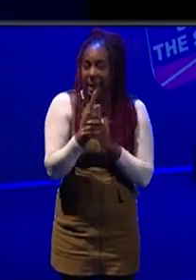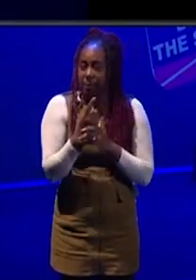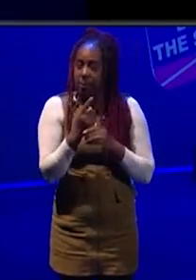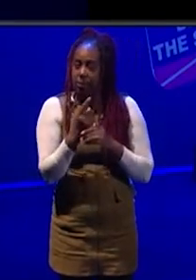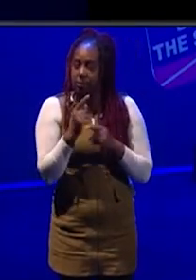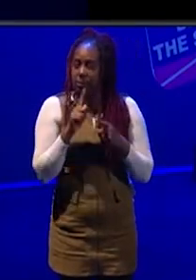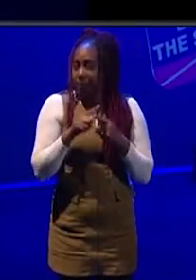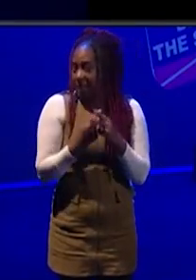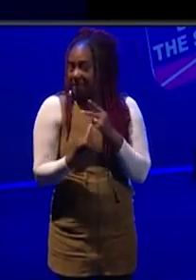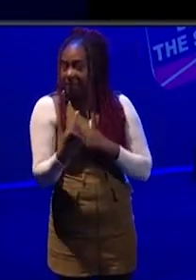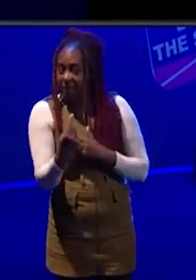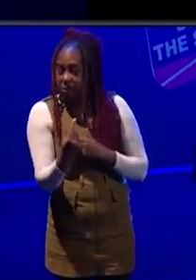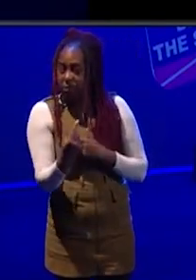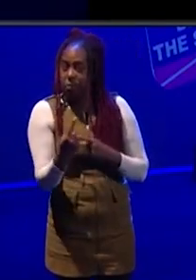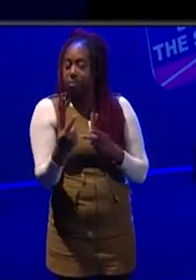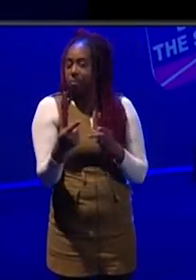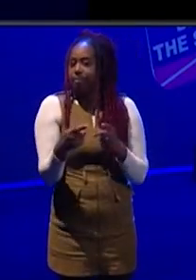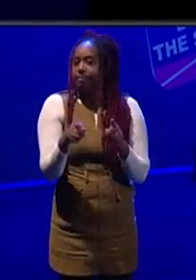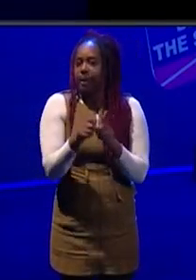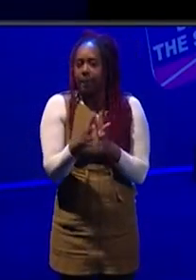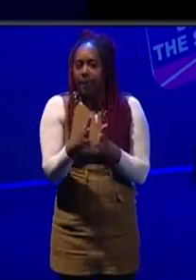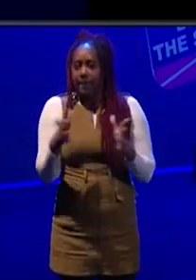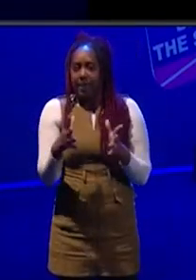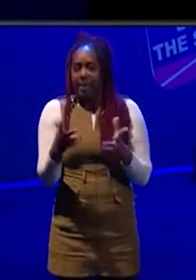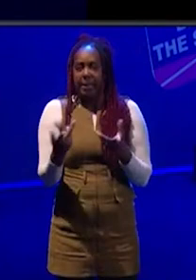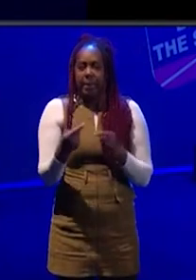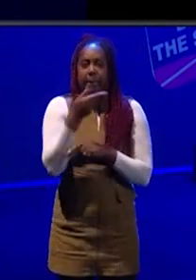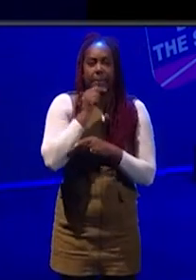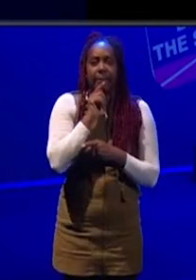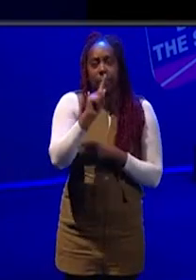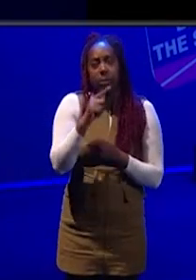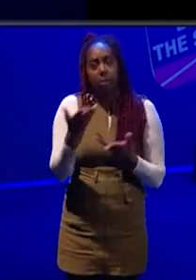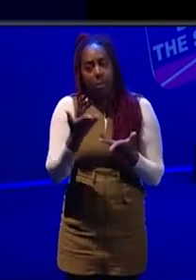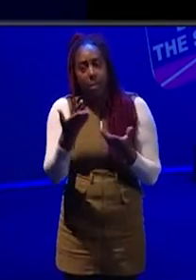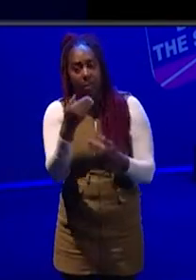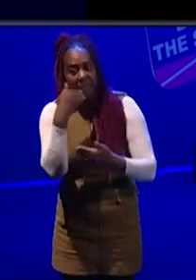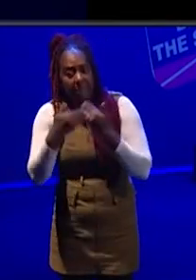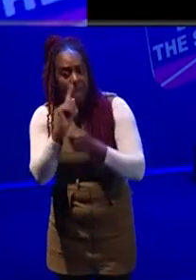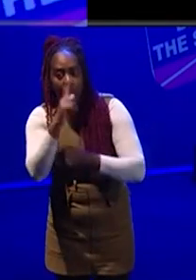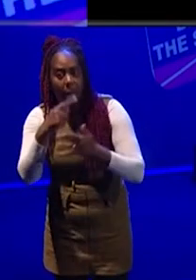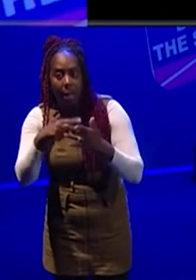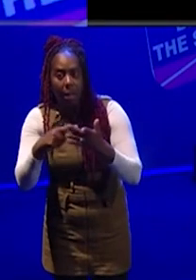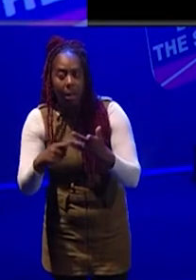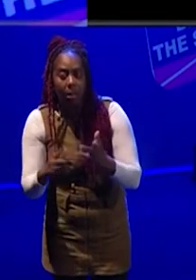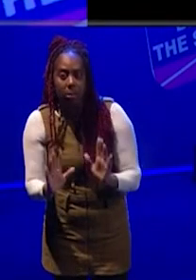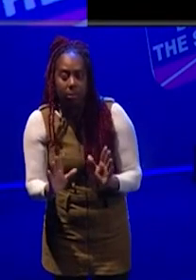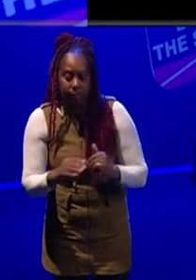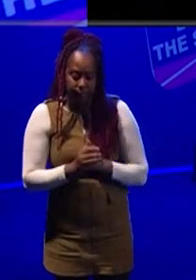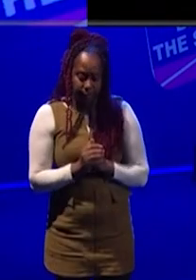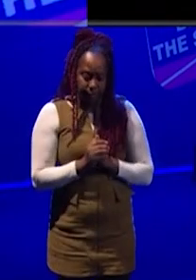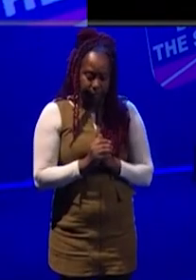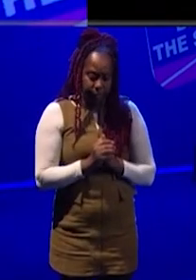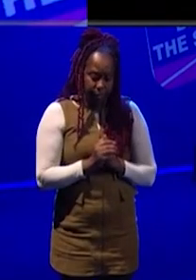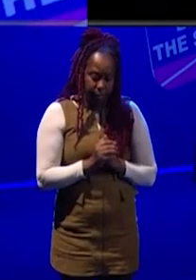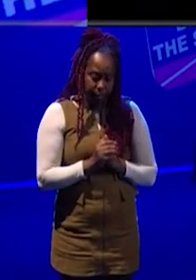individuals, but also holding the big people to account. Yeah, that was brilliantly put. I also love how